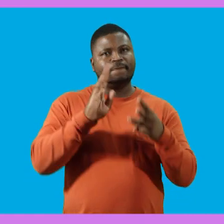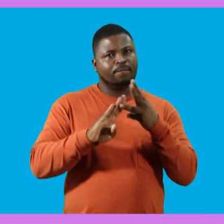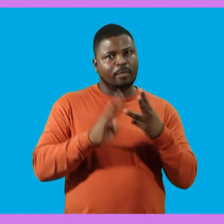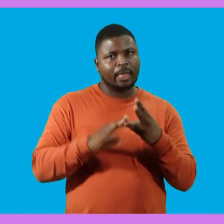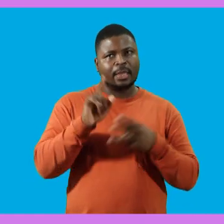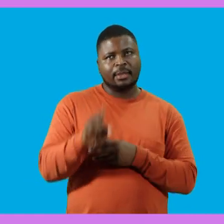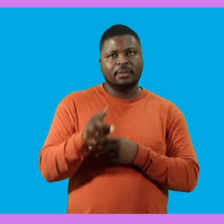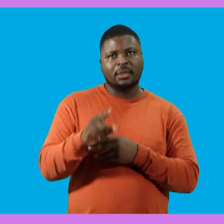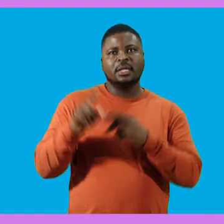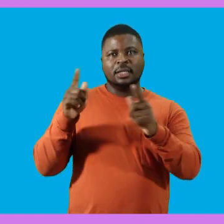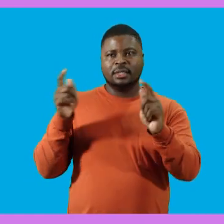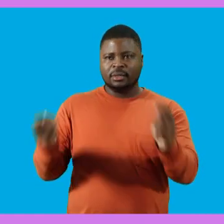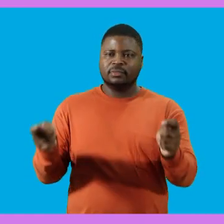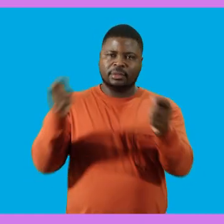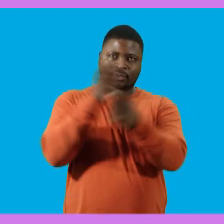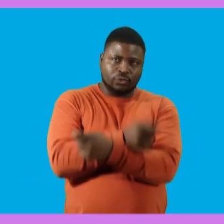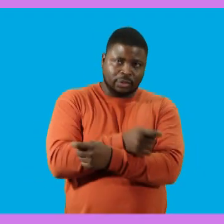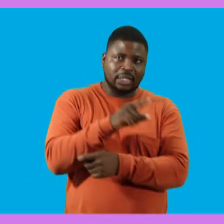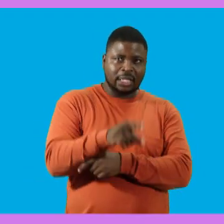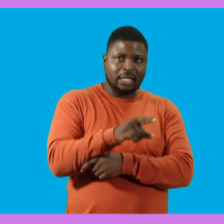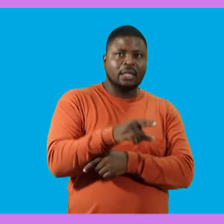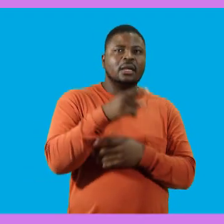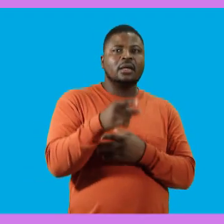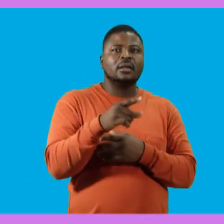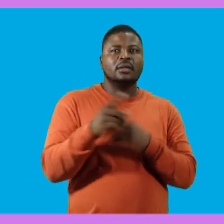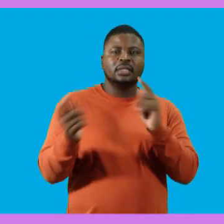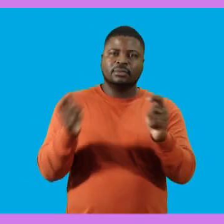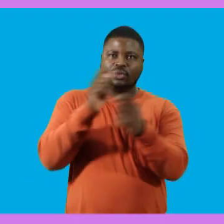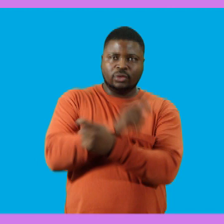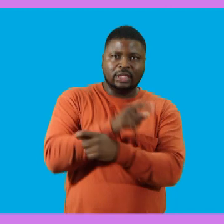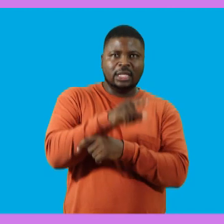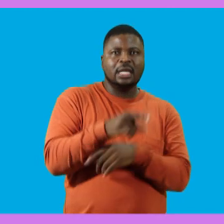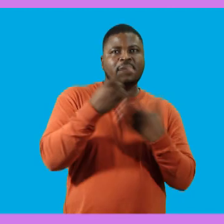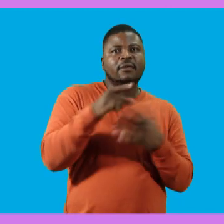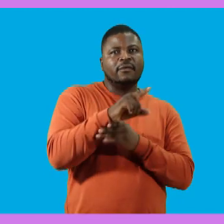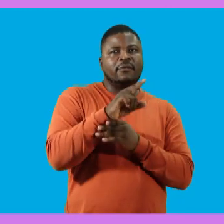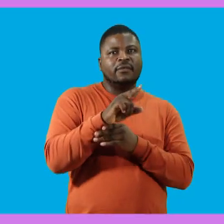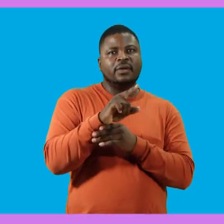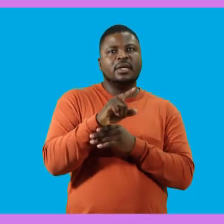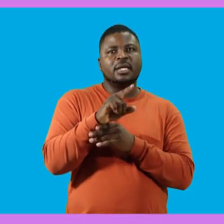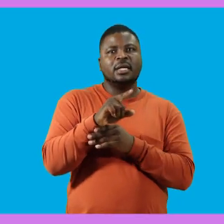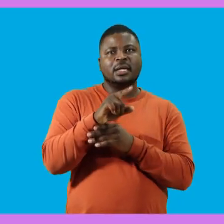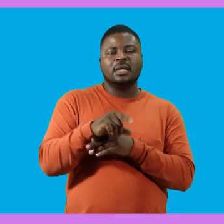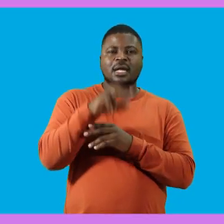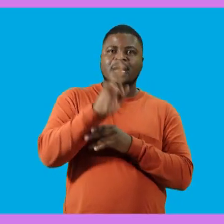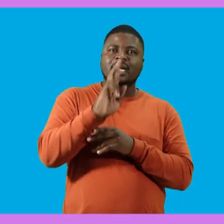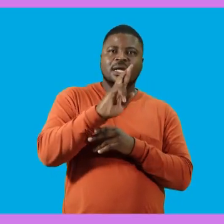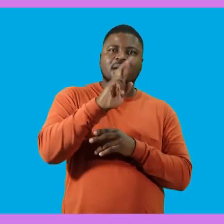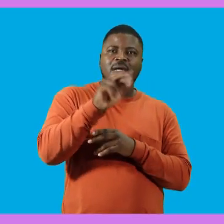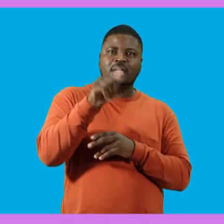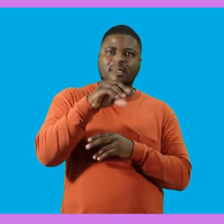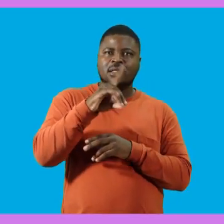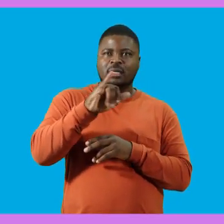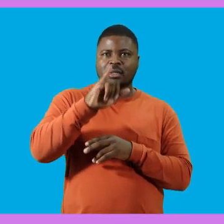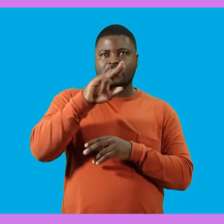Another error, substituting the diameter in a volume of a cylinder in place of the radius. Please